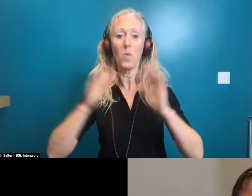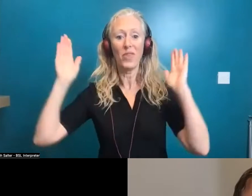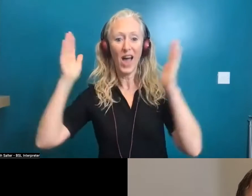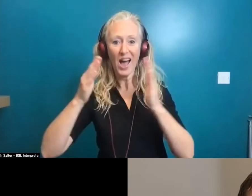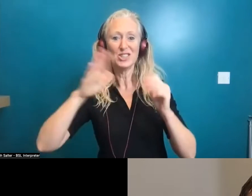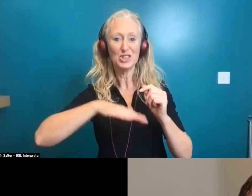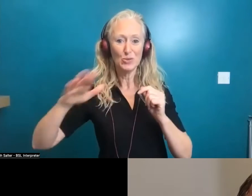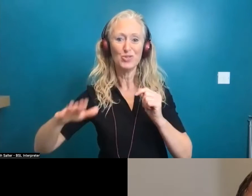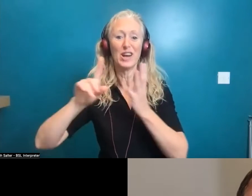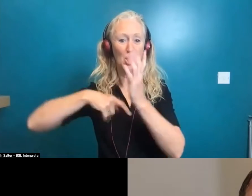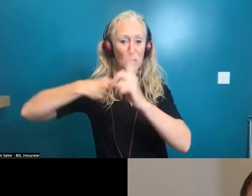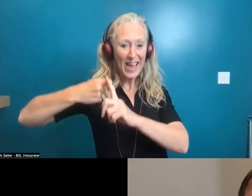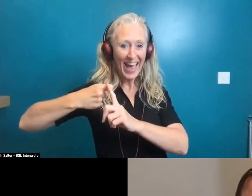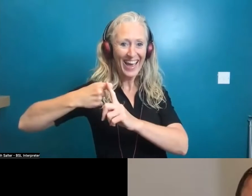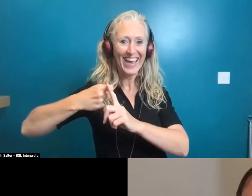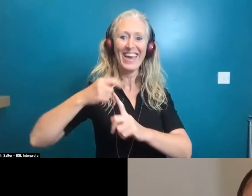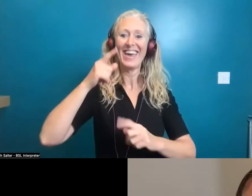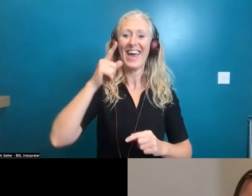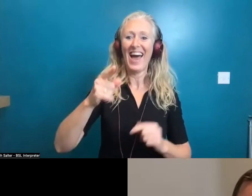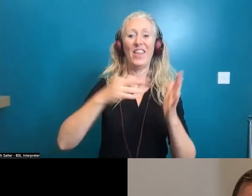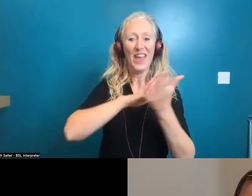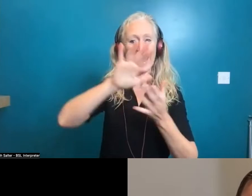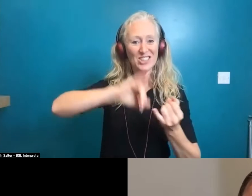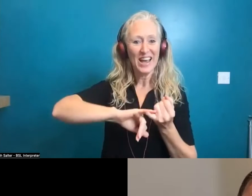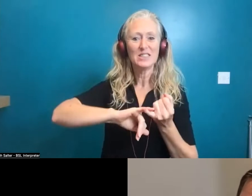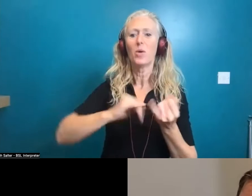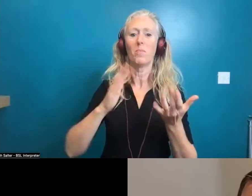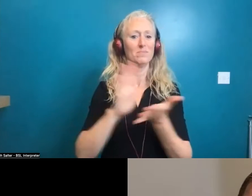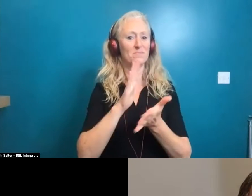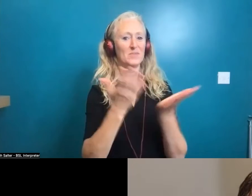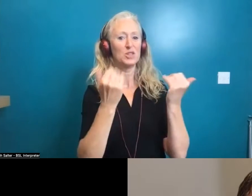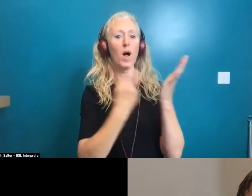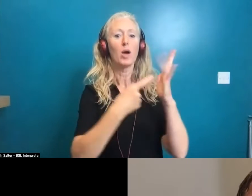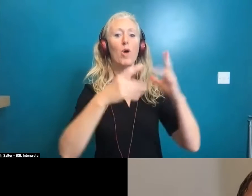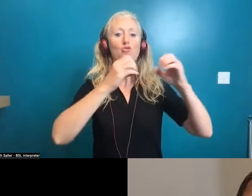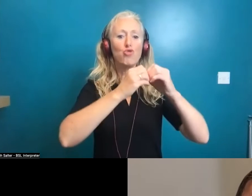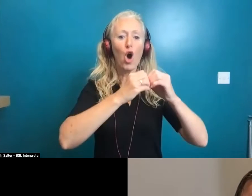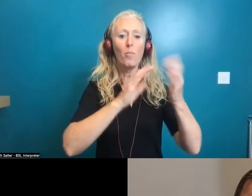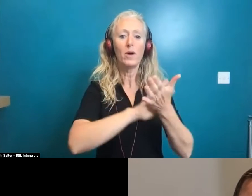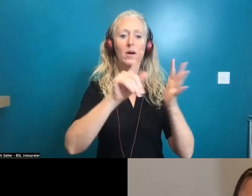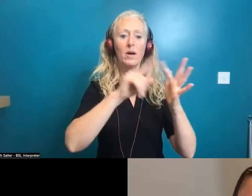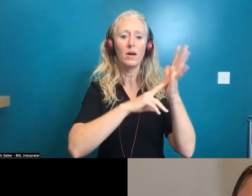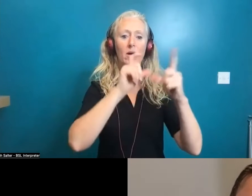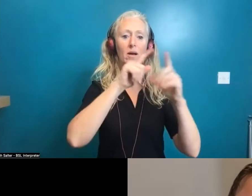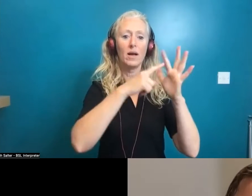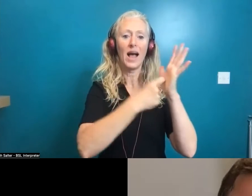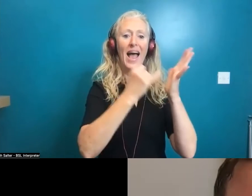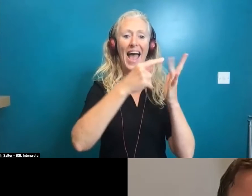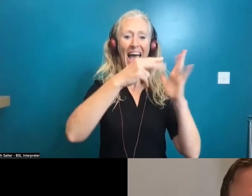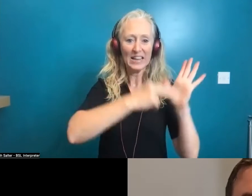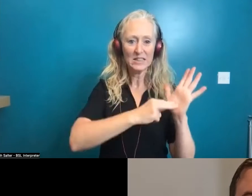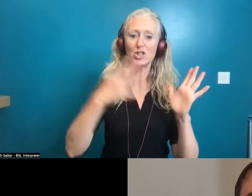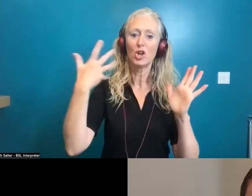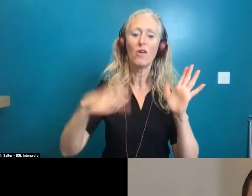things Ushers. So we're really pleased to have with us tonight Mr Rob Henderson from Great Ormond Street, one of the UK's leading authorities on